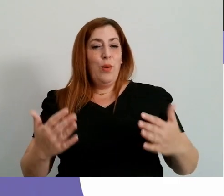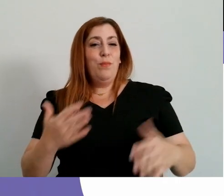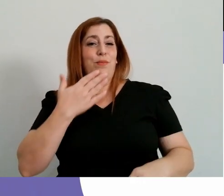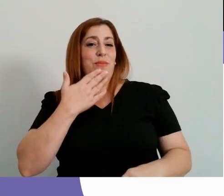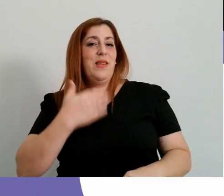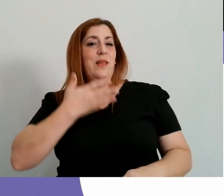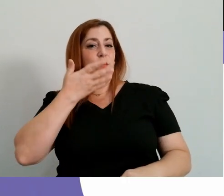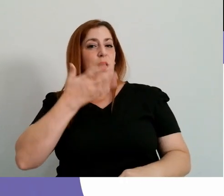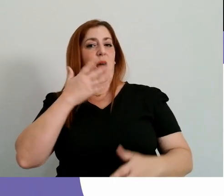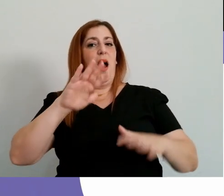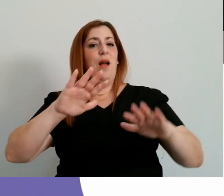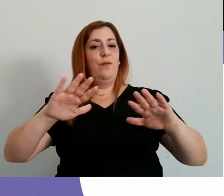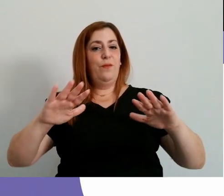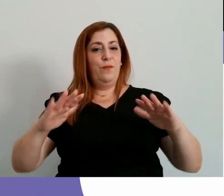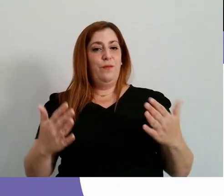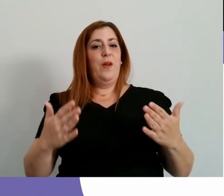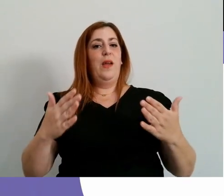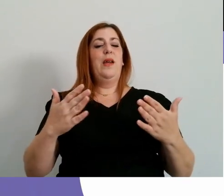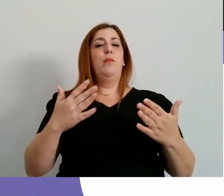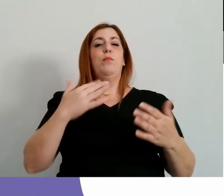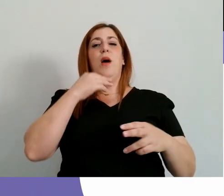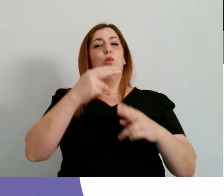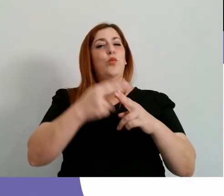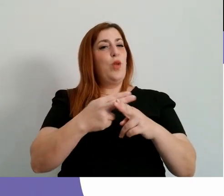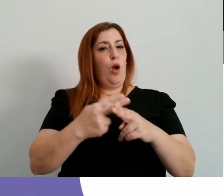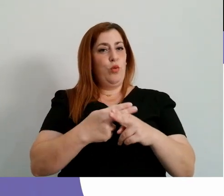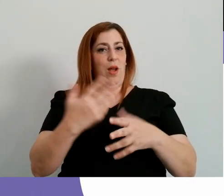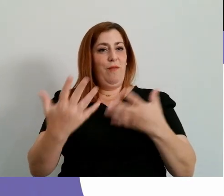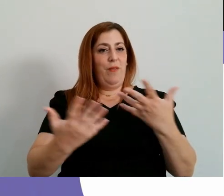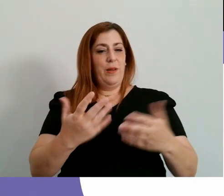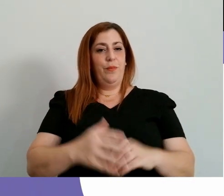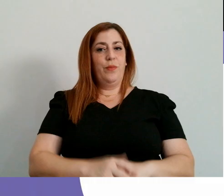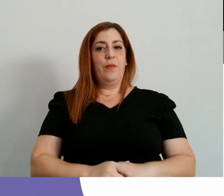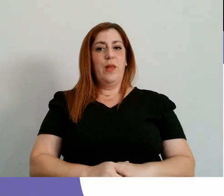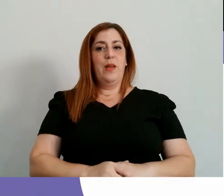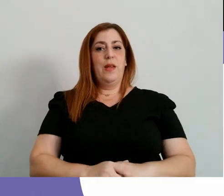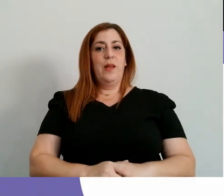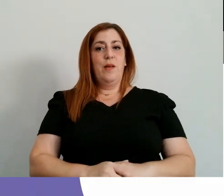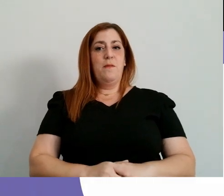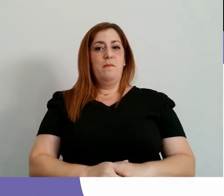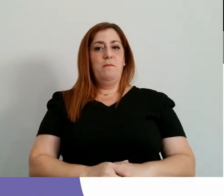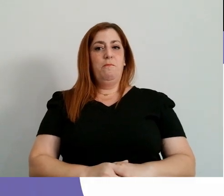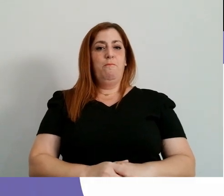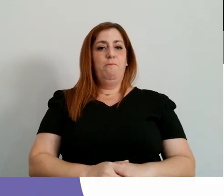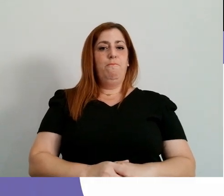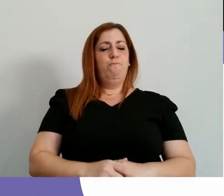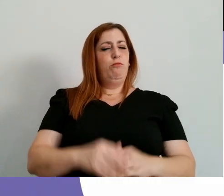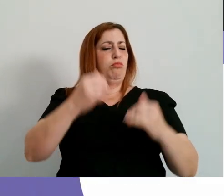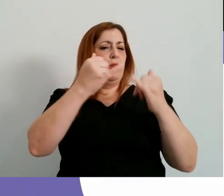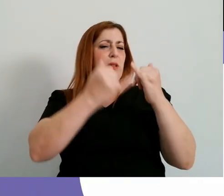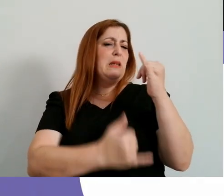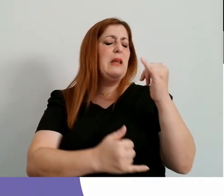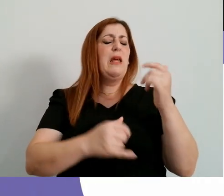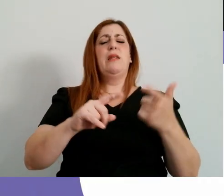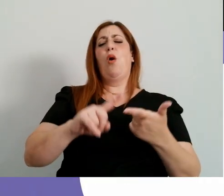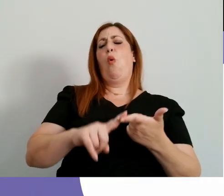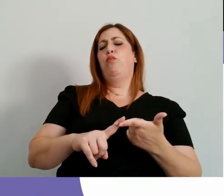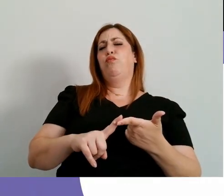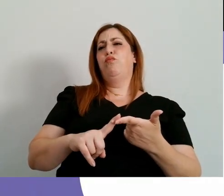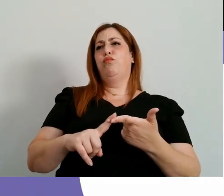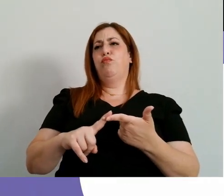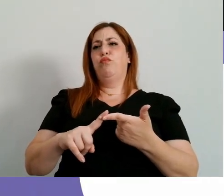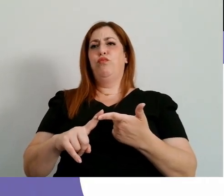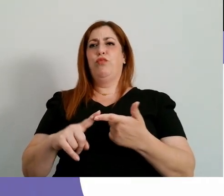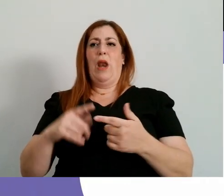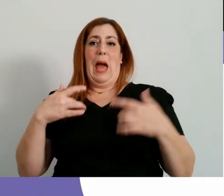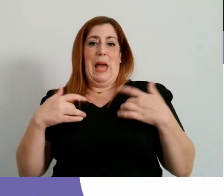as well. Because I still, on the internet or in real life, I constantly hear people saying things like, oh, it's a superpower,